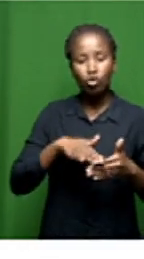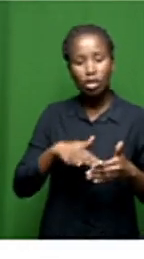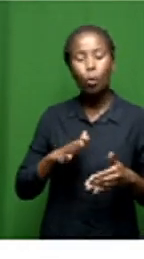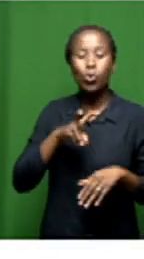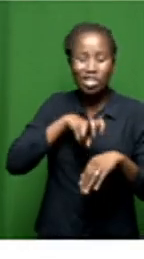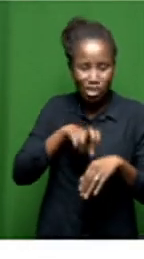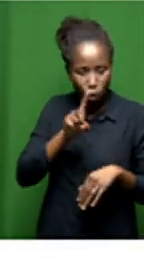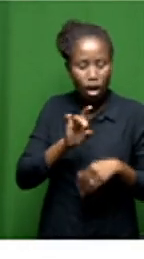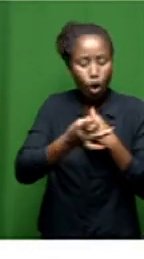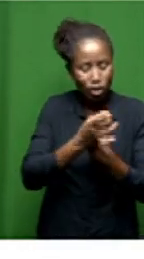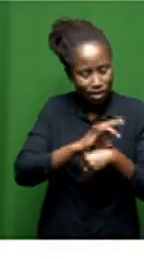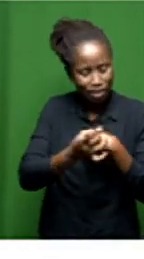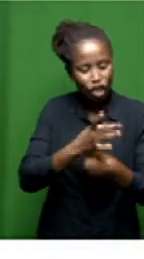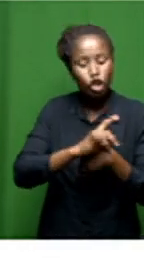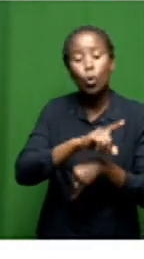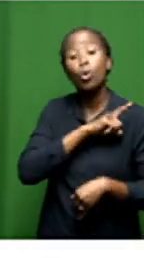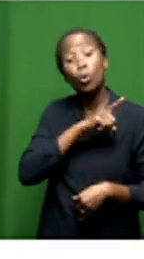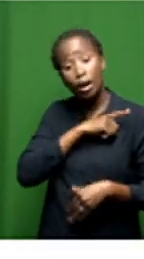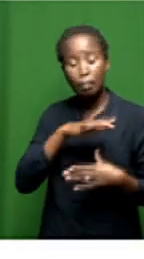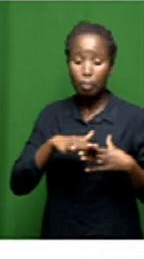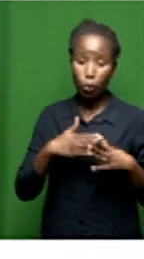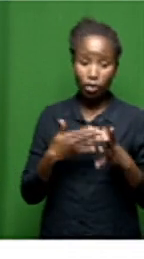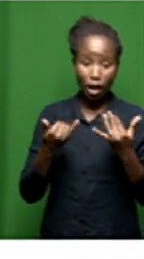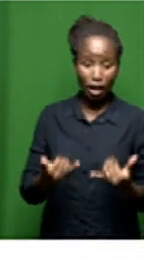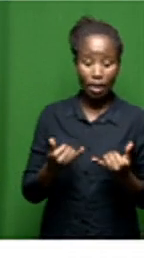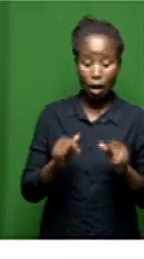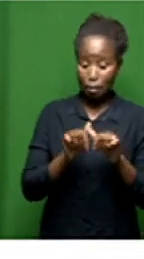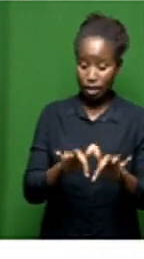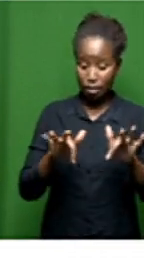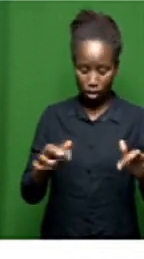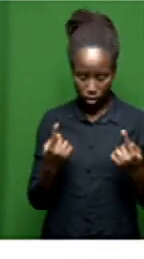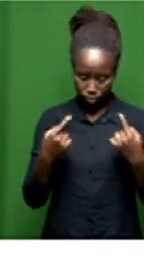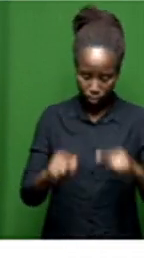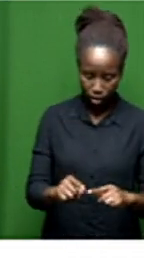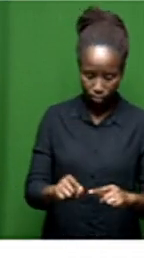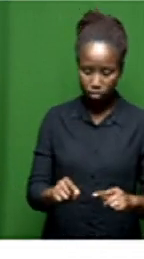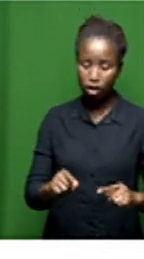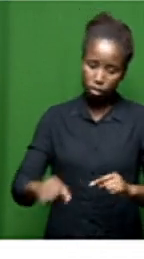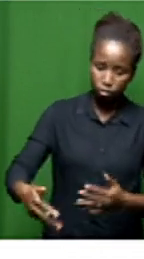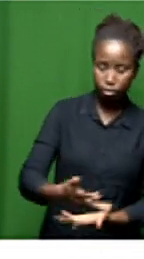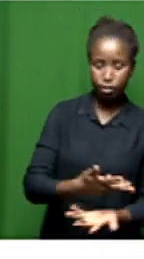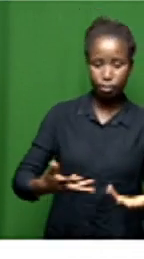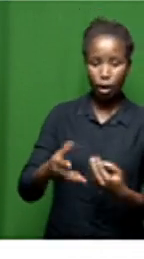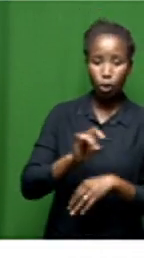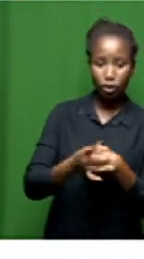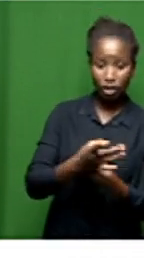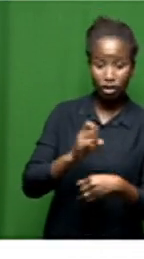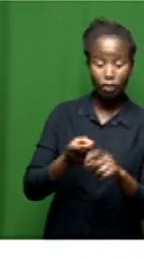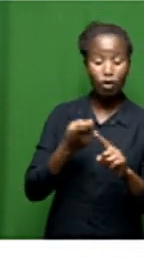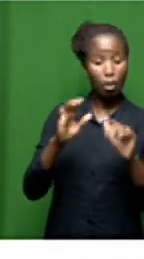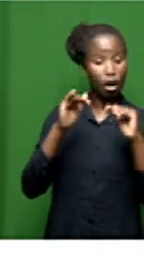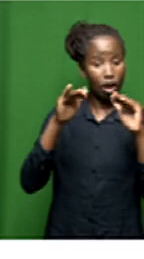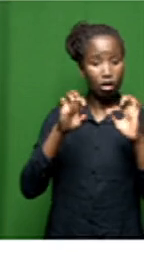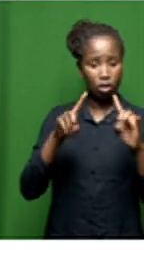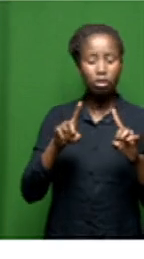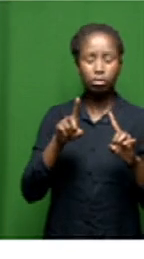because at this moment, consulting populations which matter to in higher education is very, very relevant for